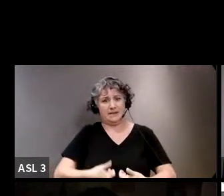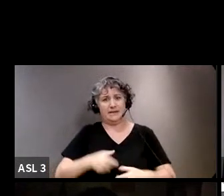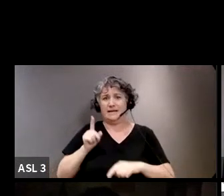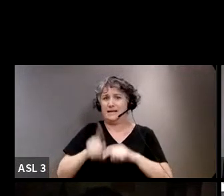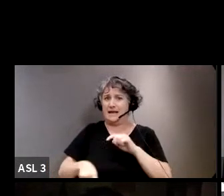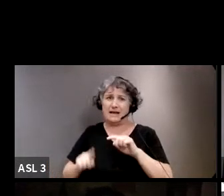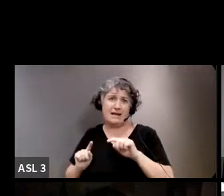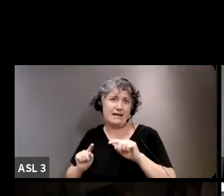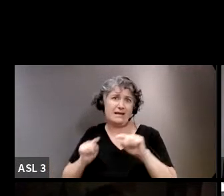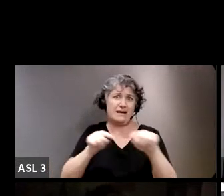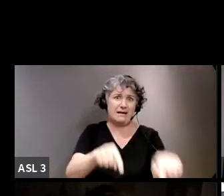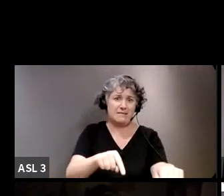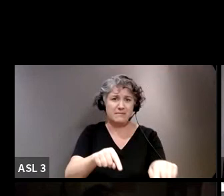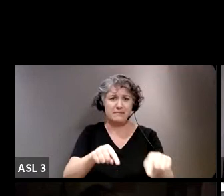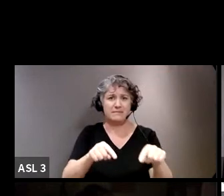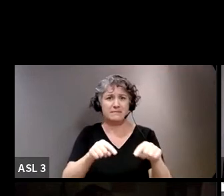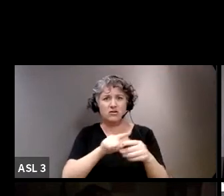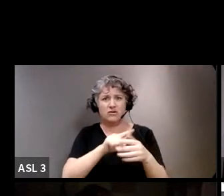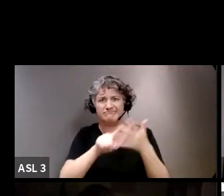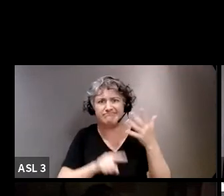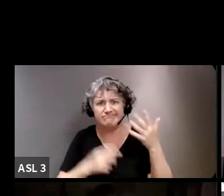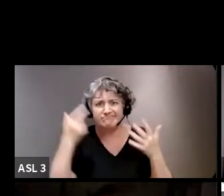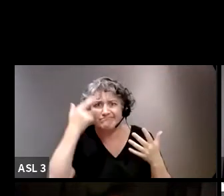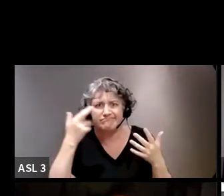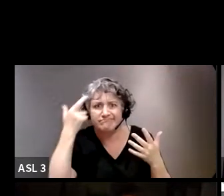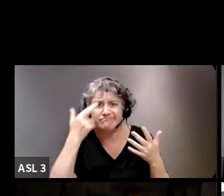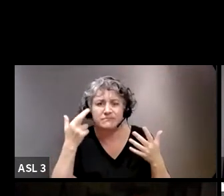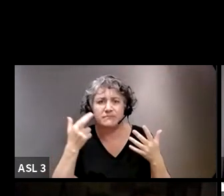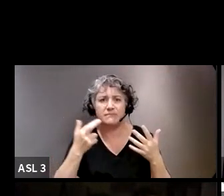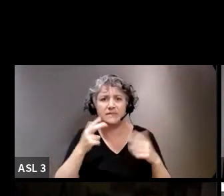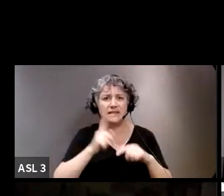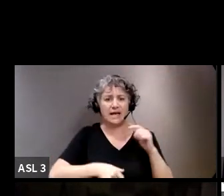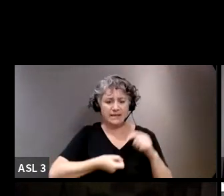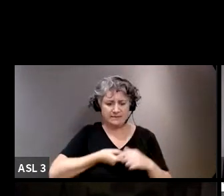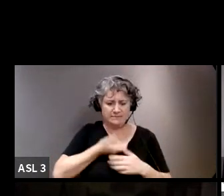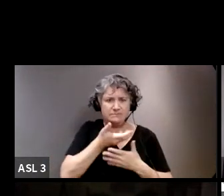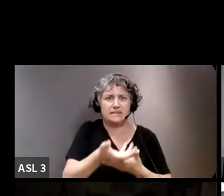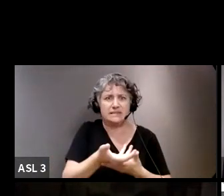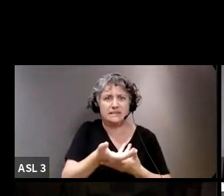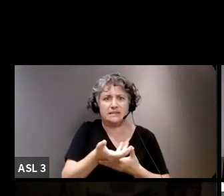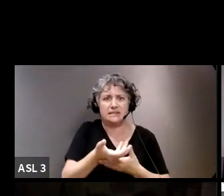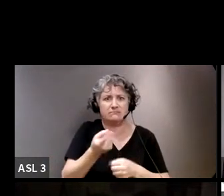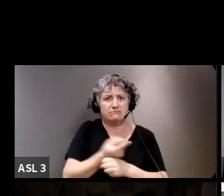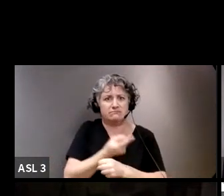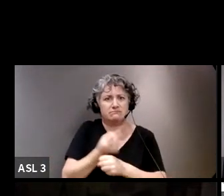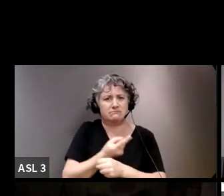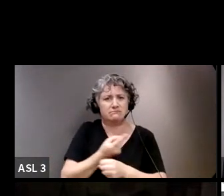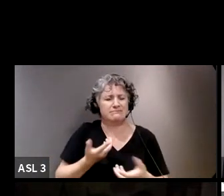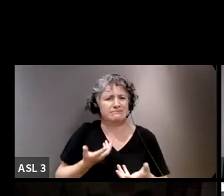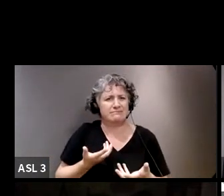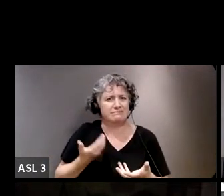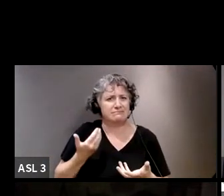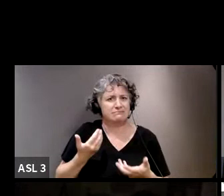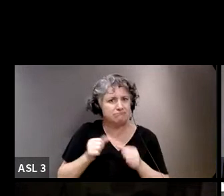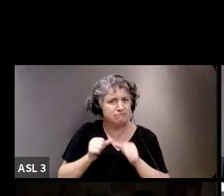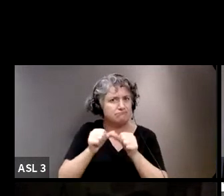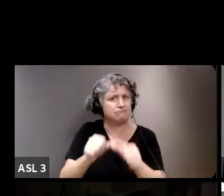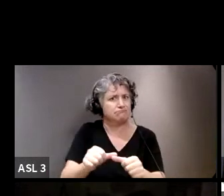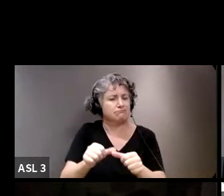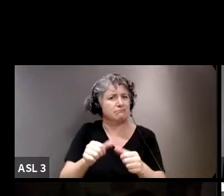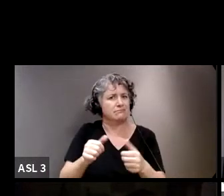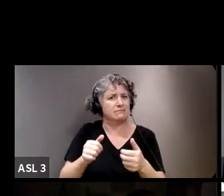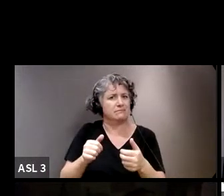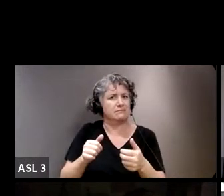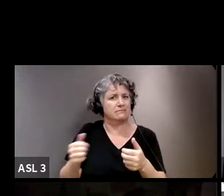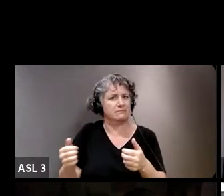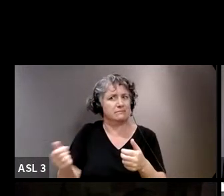to these um meetings people who can't speak regularly um and i think